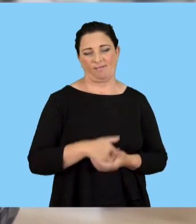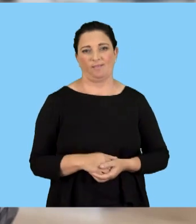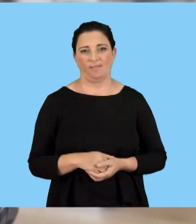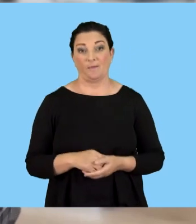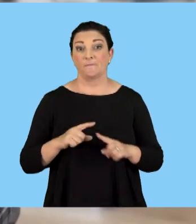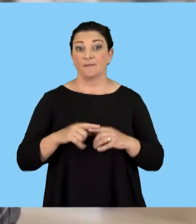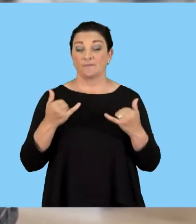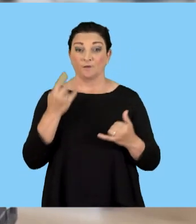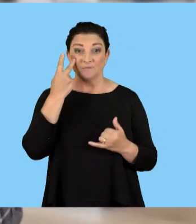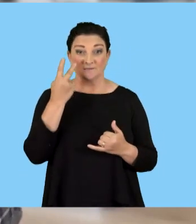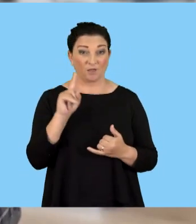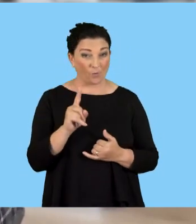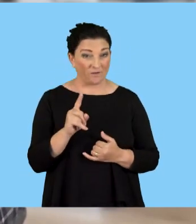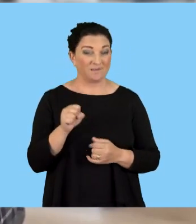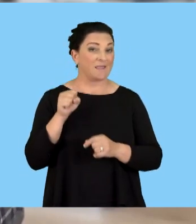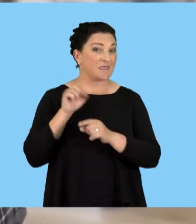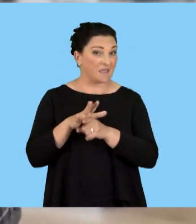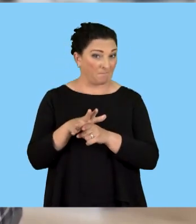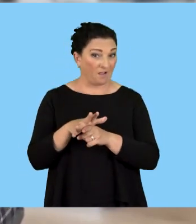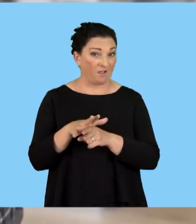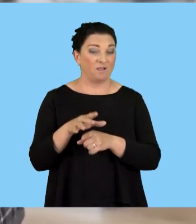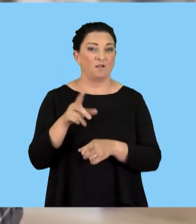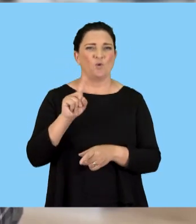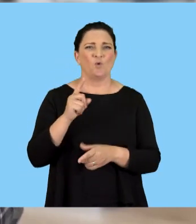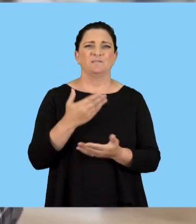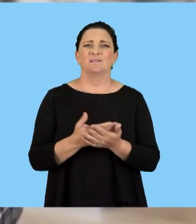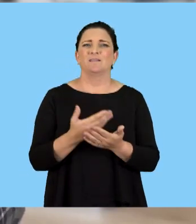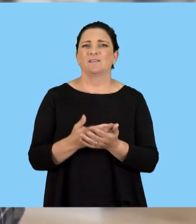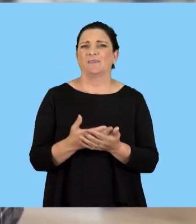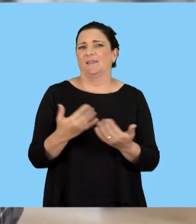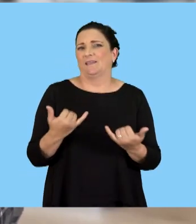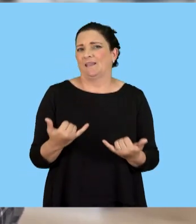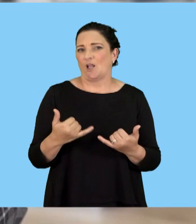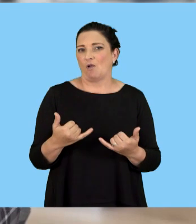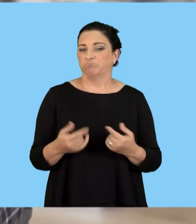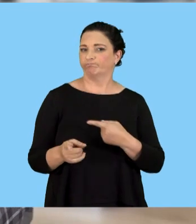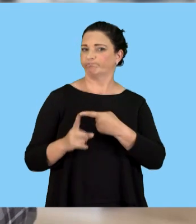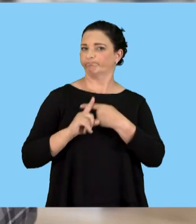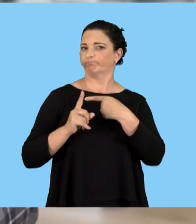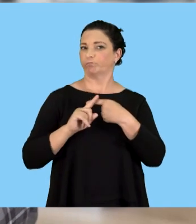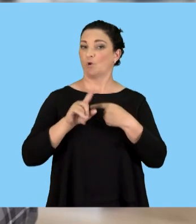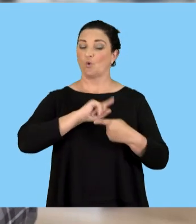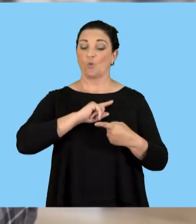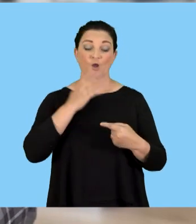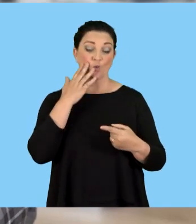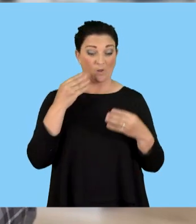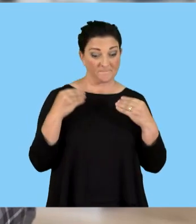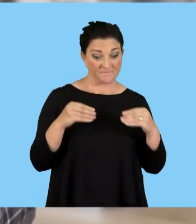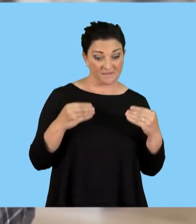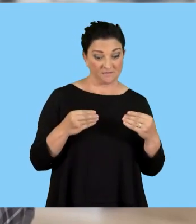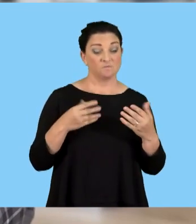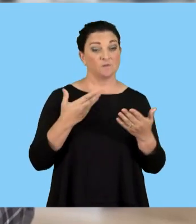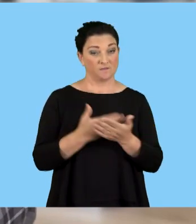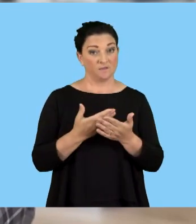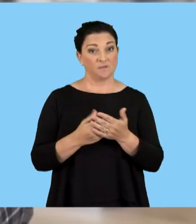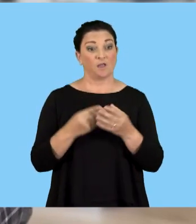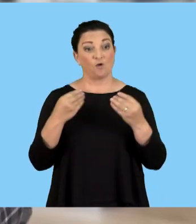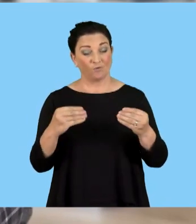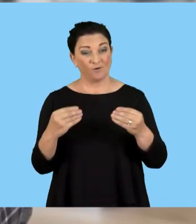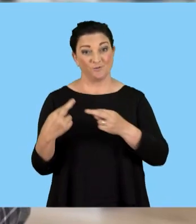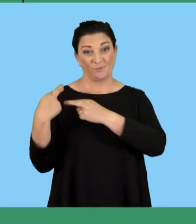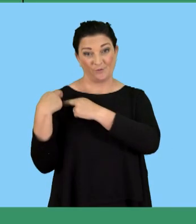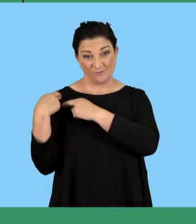ethics, supply chain or distribution channels, the community, and also looking into customers. So those are the components in which the